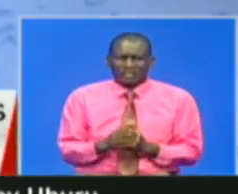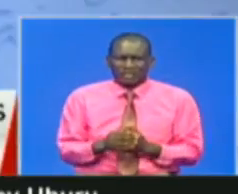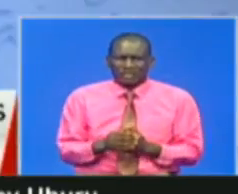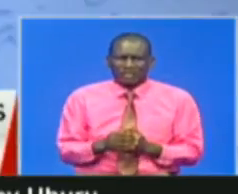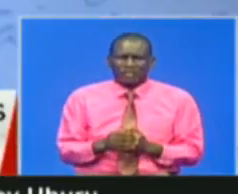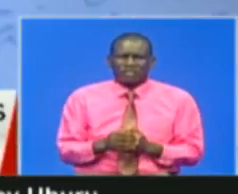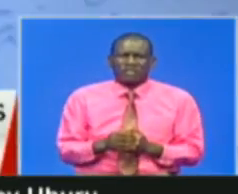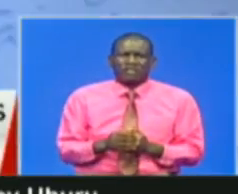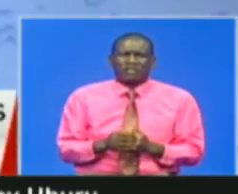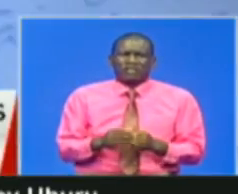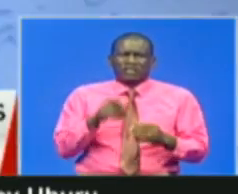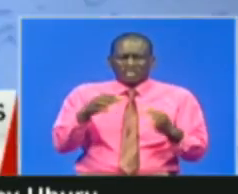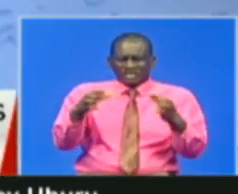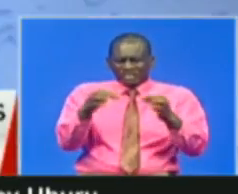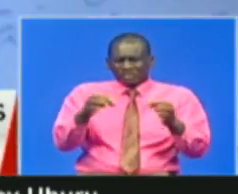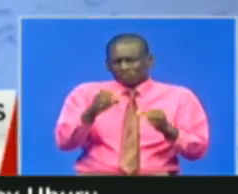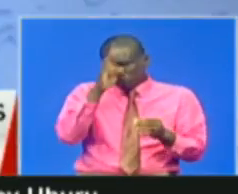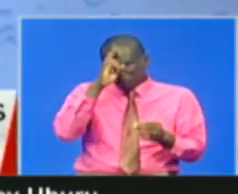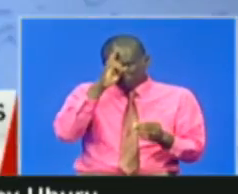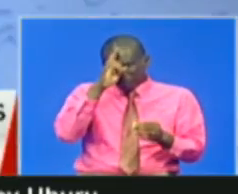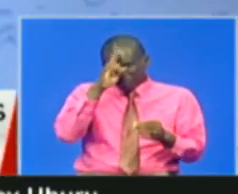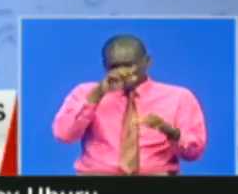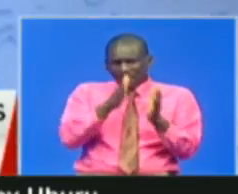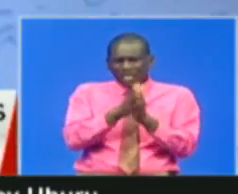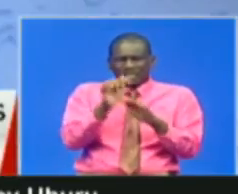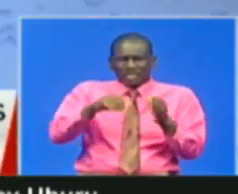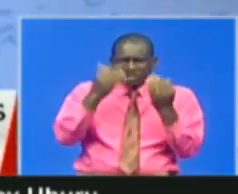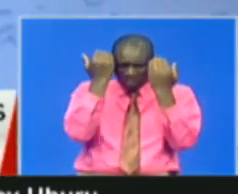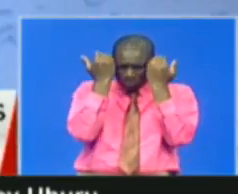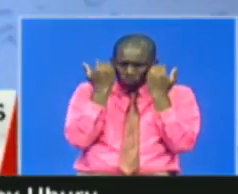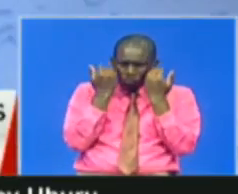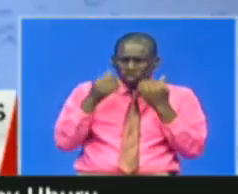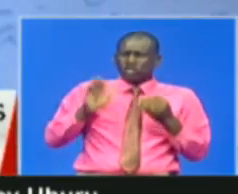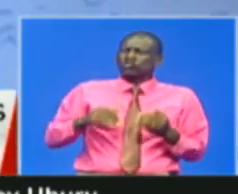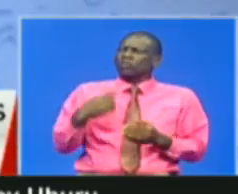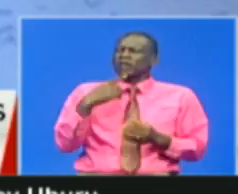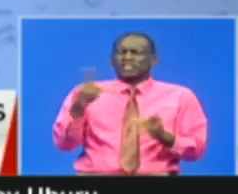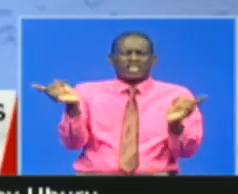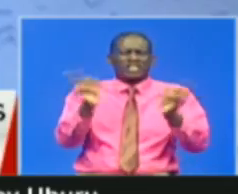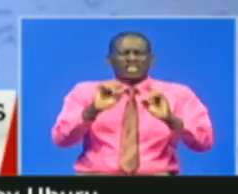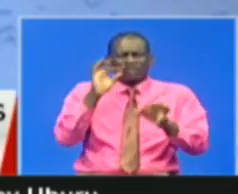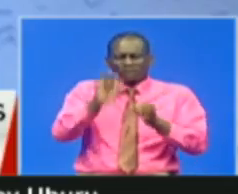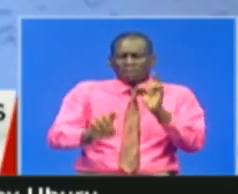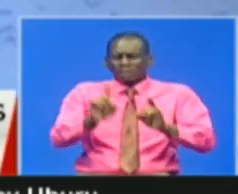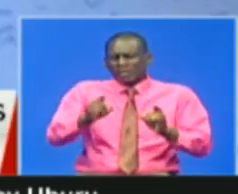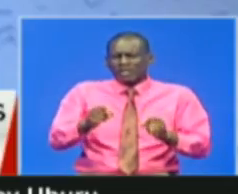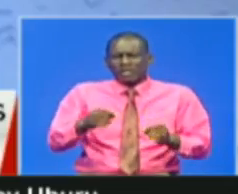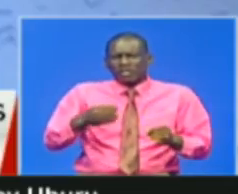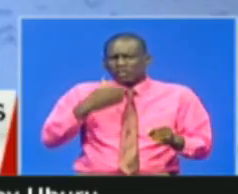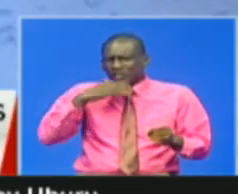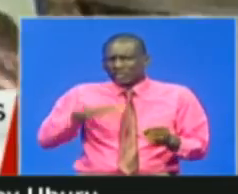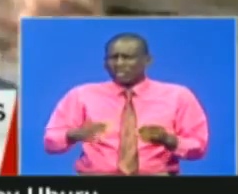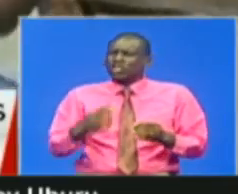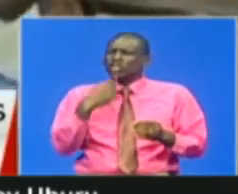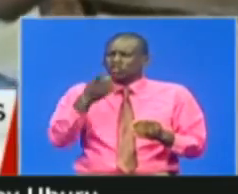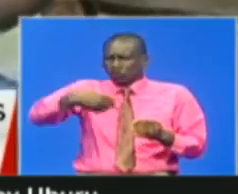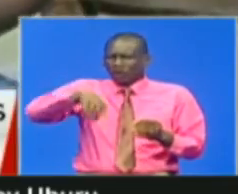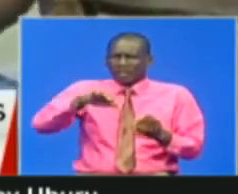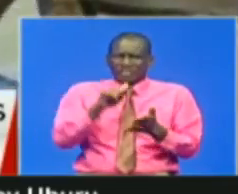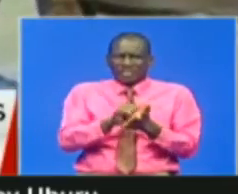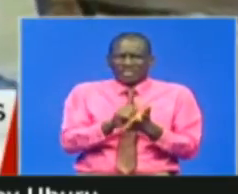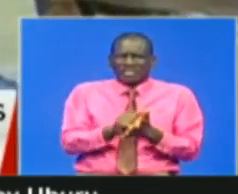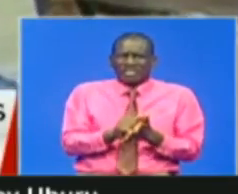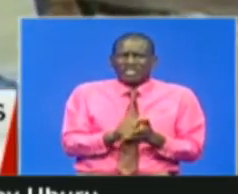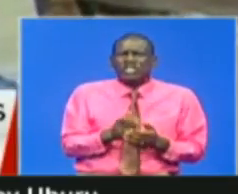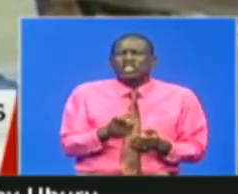Interestingly, in her statement to the police and in court, Immaculate denied assaulting the minor. She told us in vernacular that she dismissed the